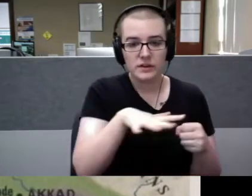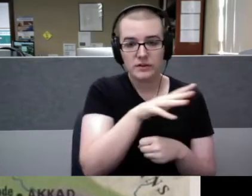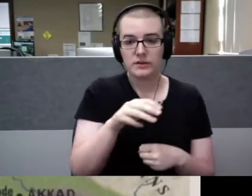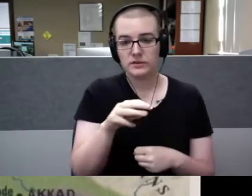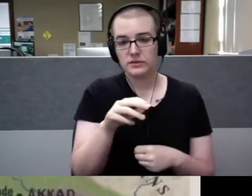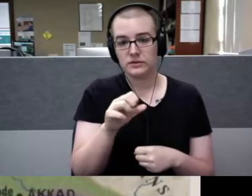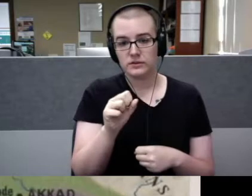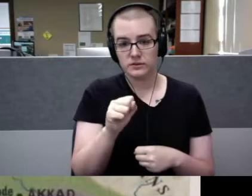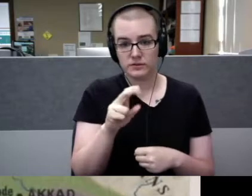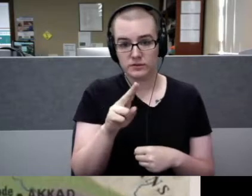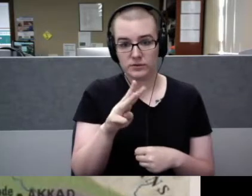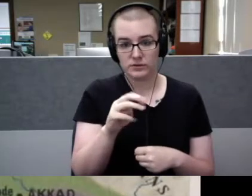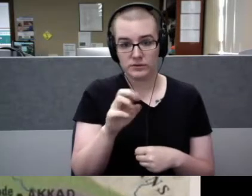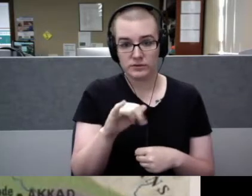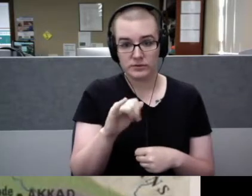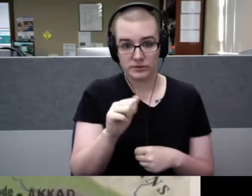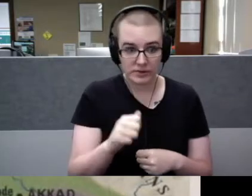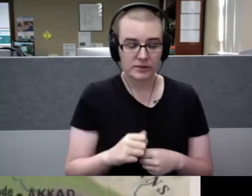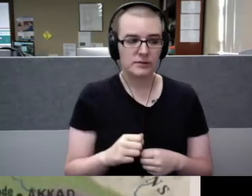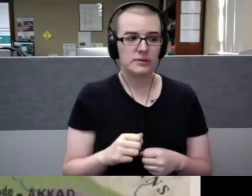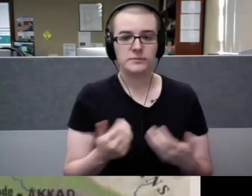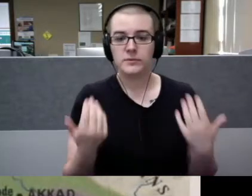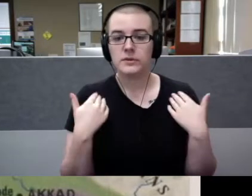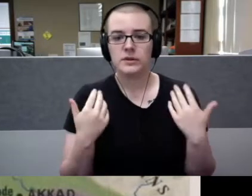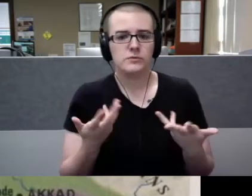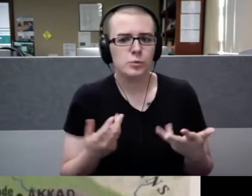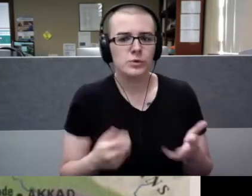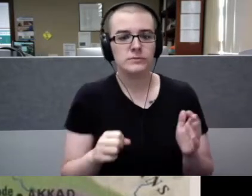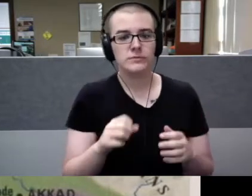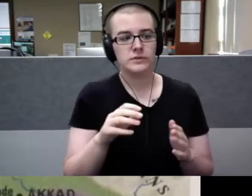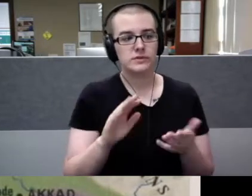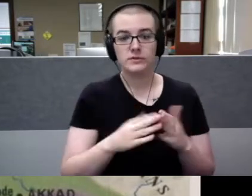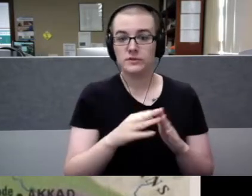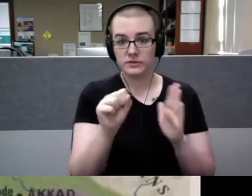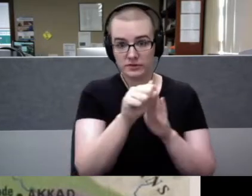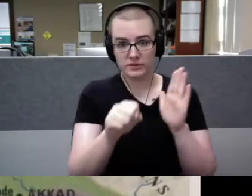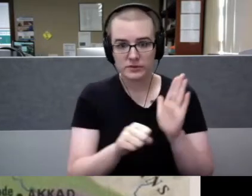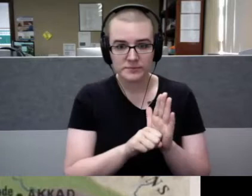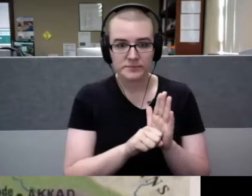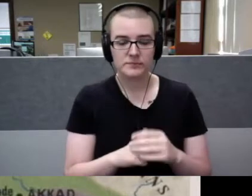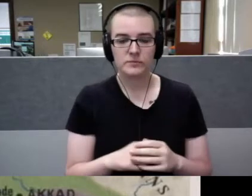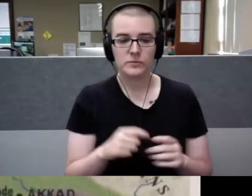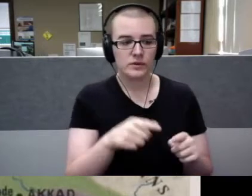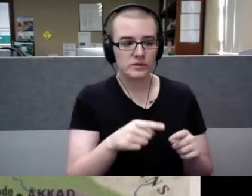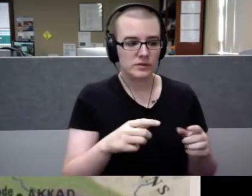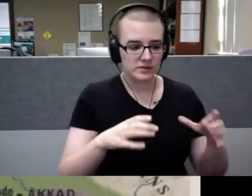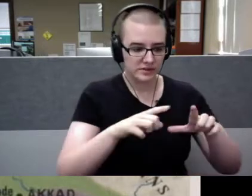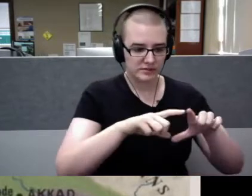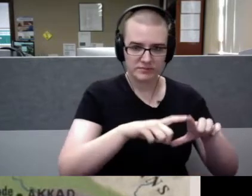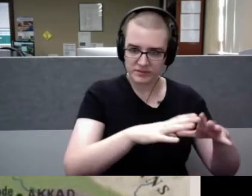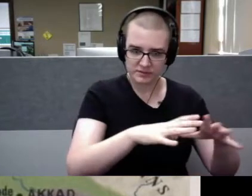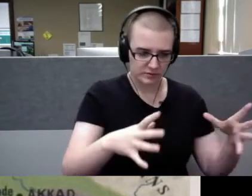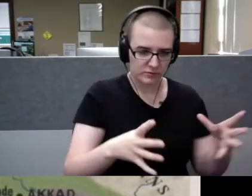have city-states. And city-states are a political unit where you